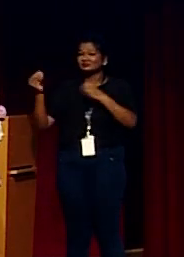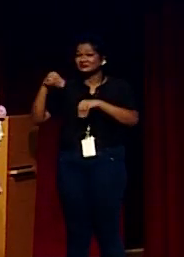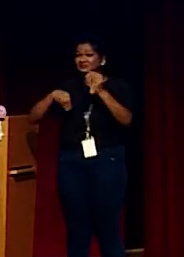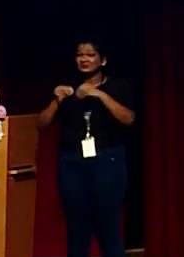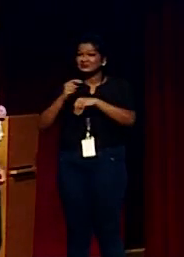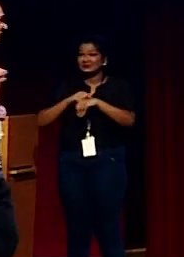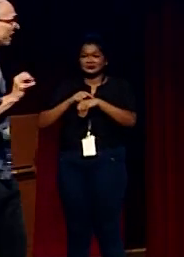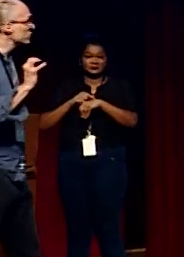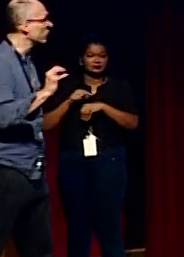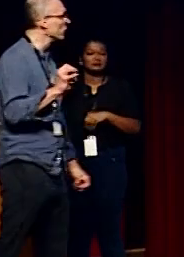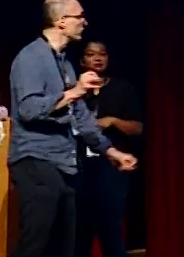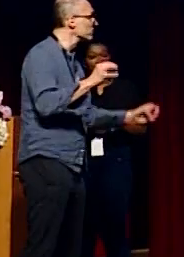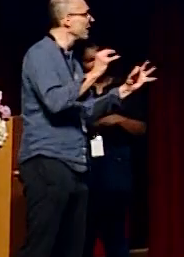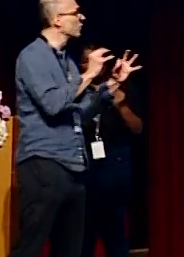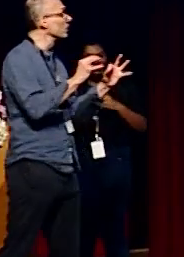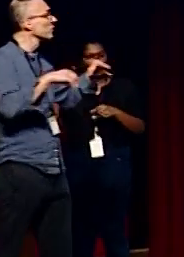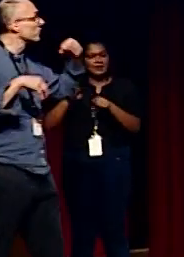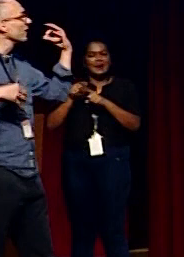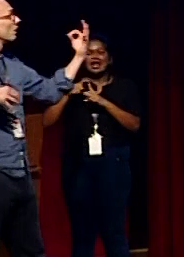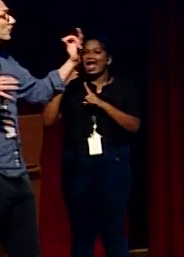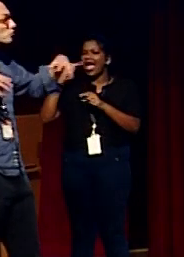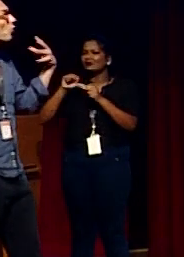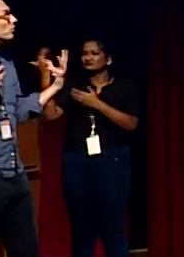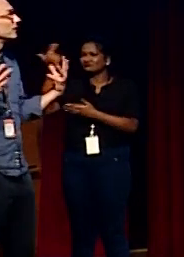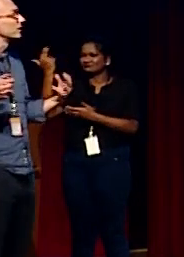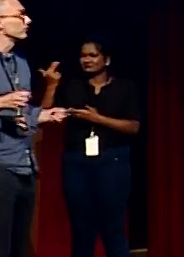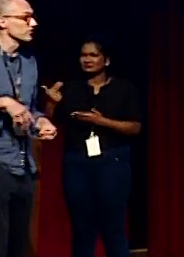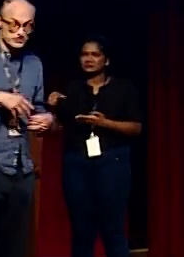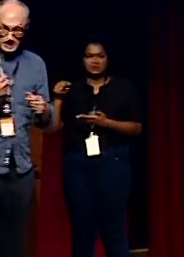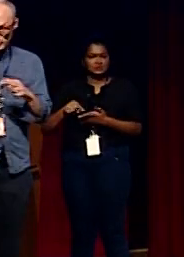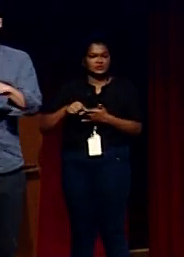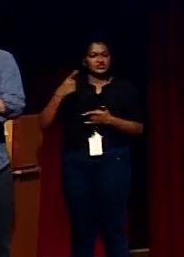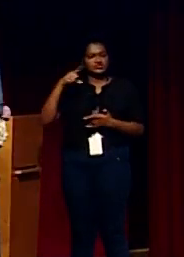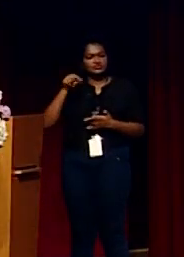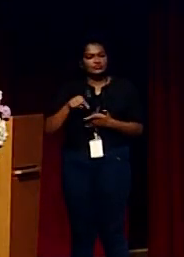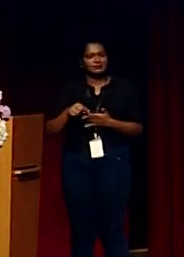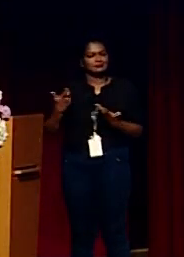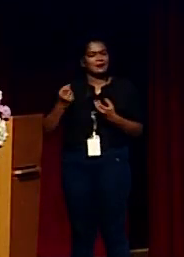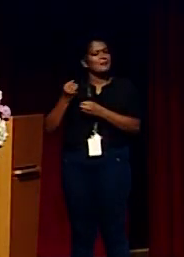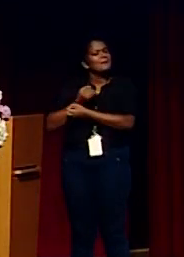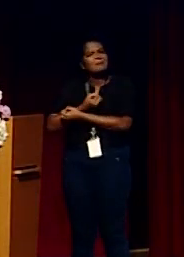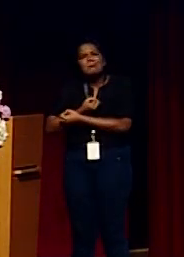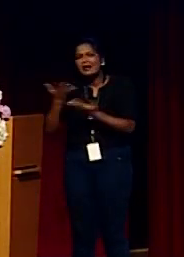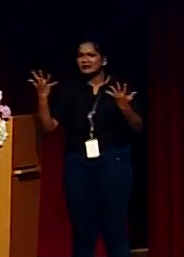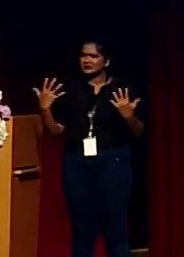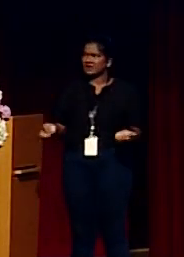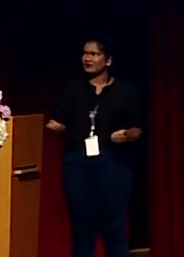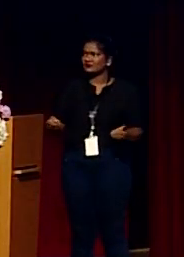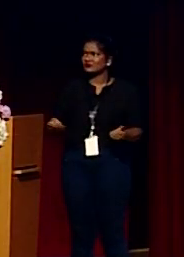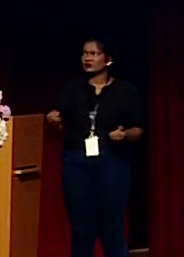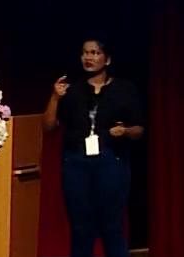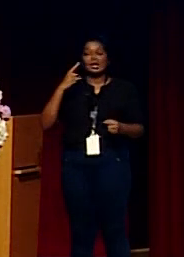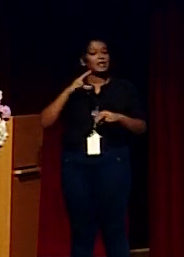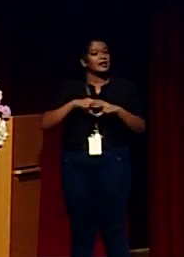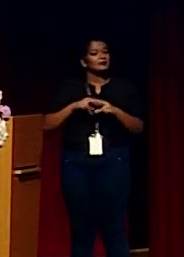from diagrams. It actually comes from diagrams that are normally given as JPEGs, as GIFs, as PNGs, or it